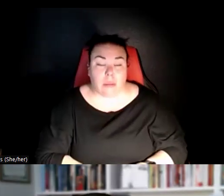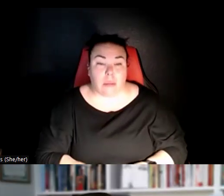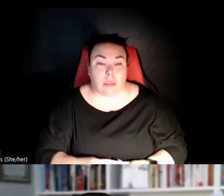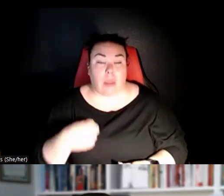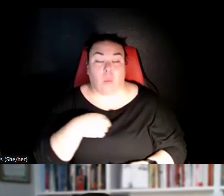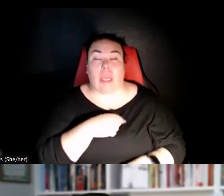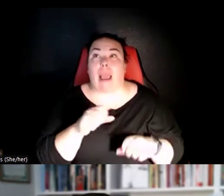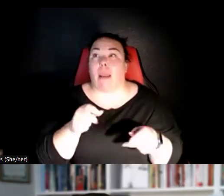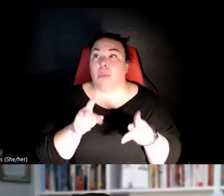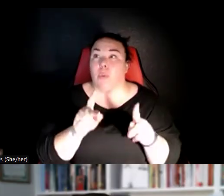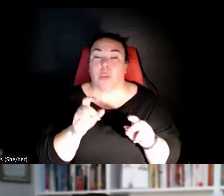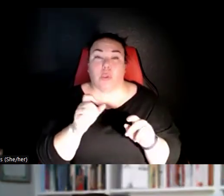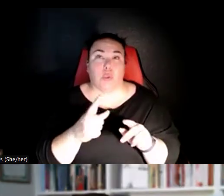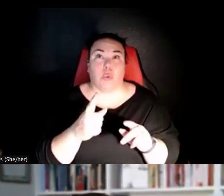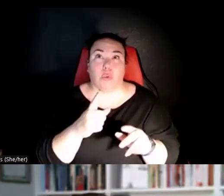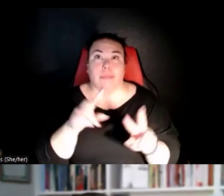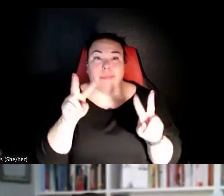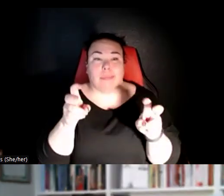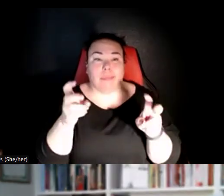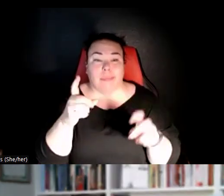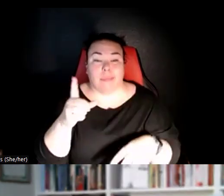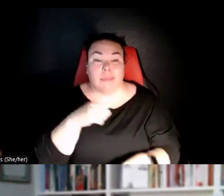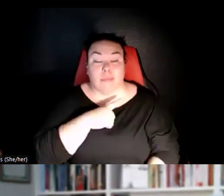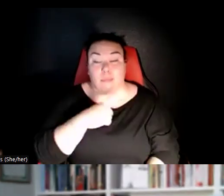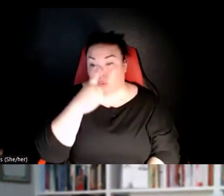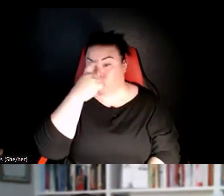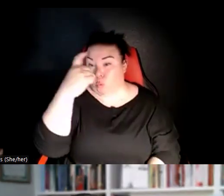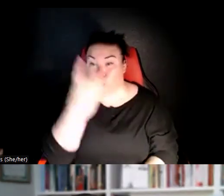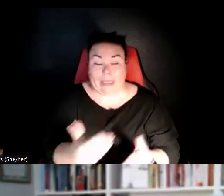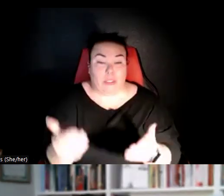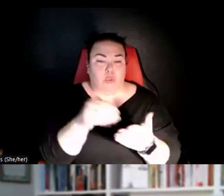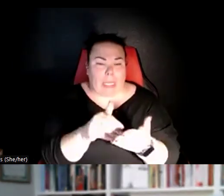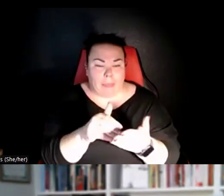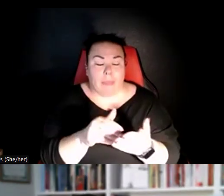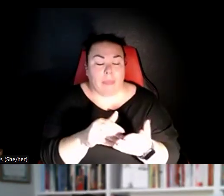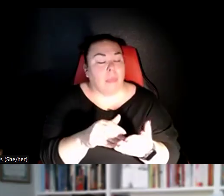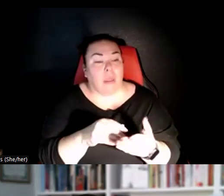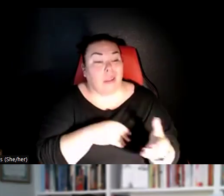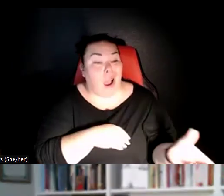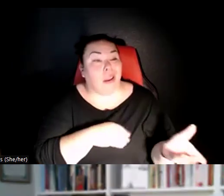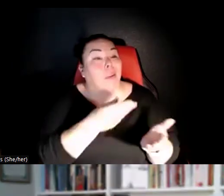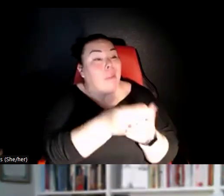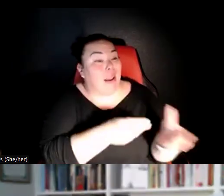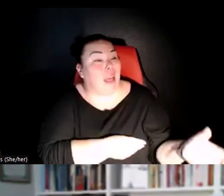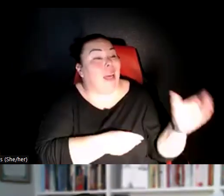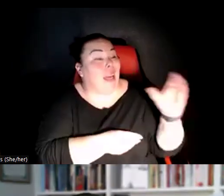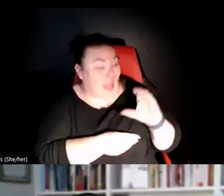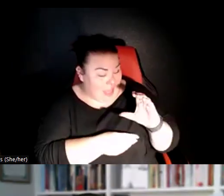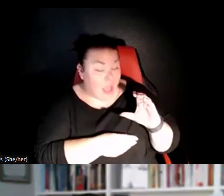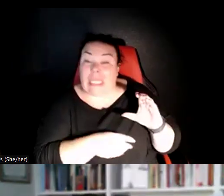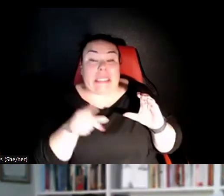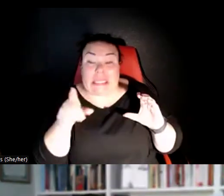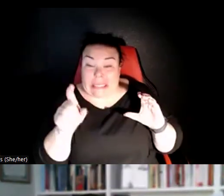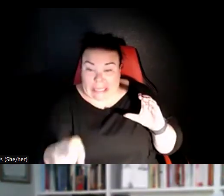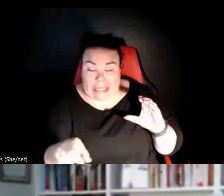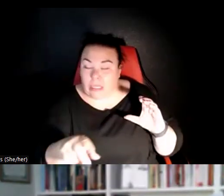redream, to get back to that point where people give us the money and just say, okay, what does a survivor need, as opposed to these are your limitations and you have to work within this